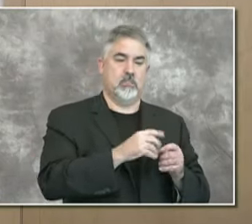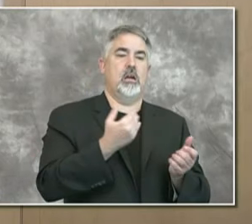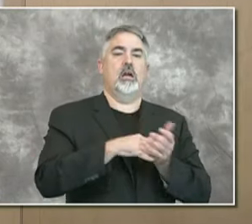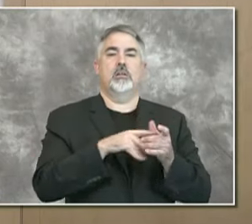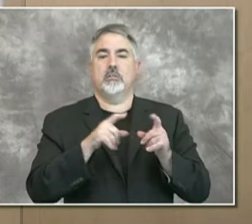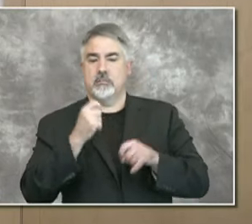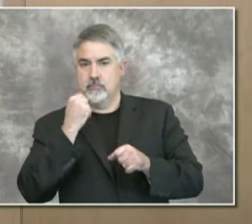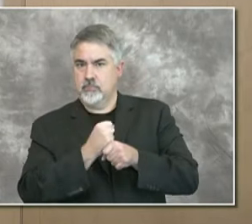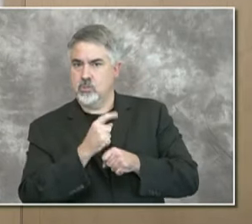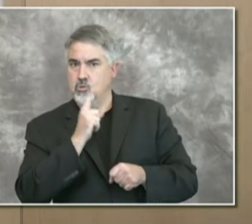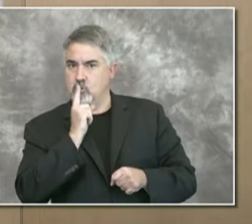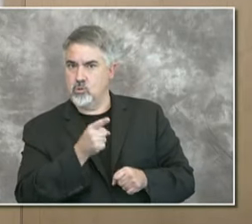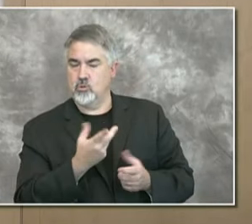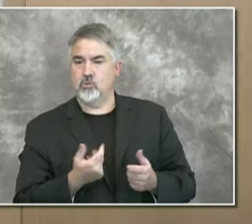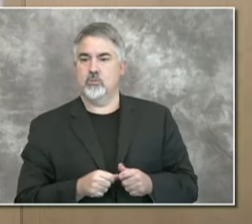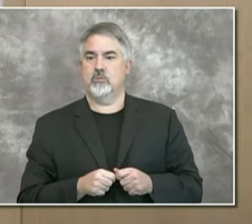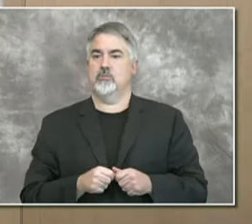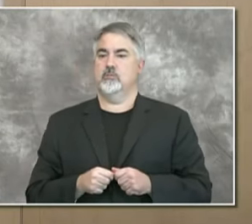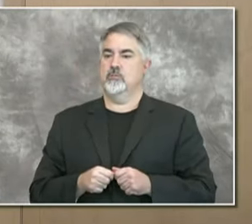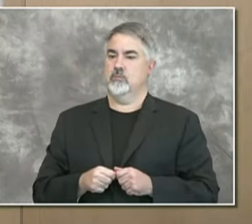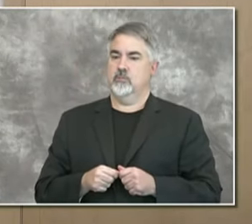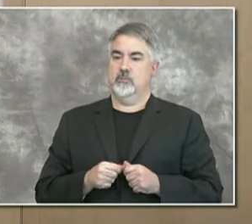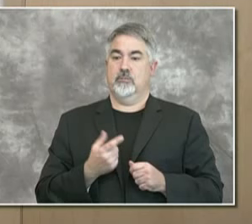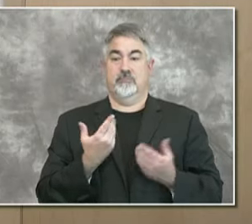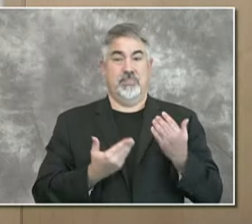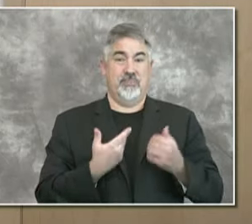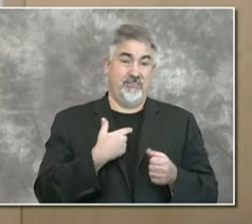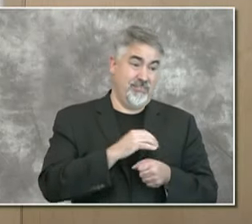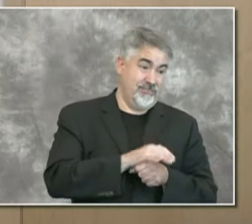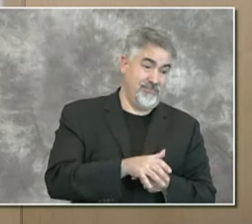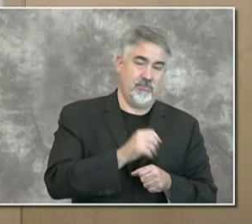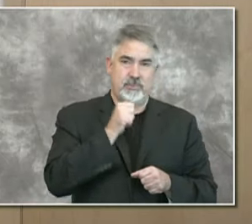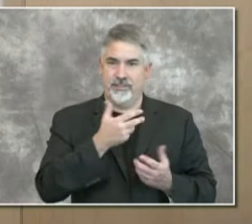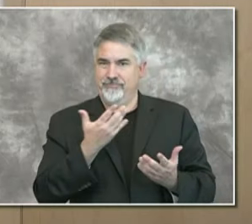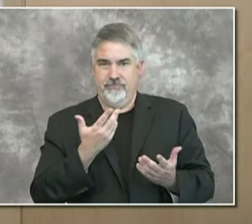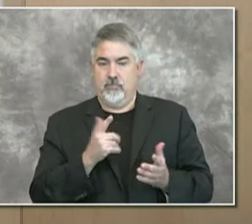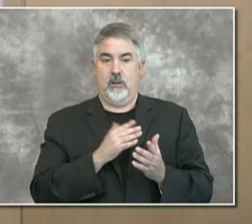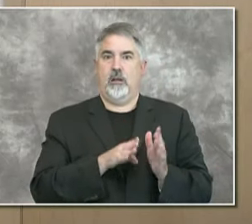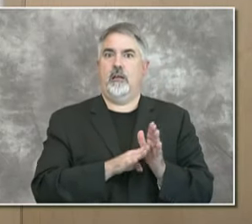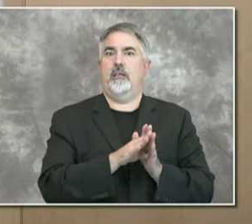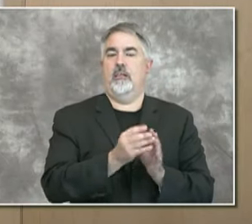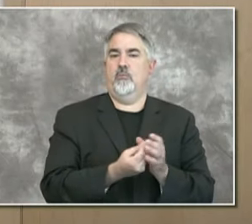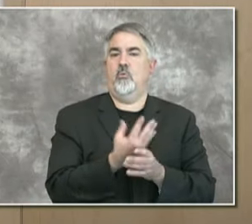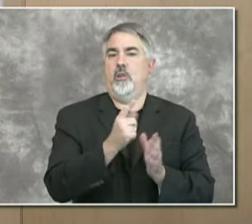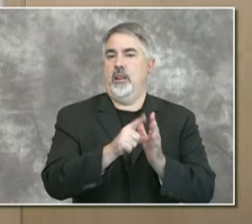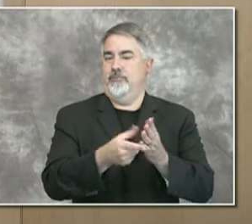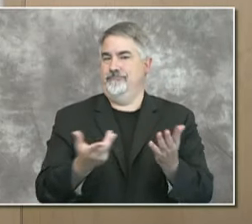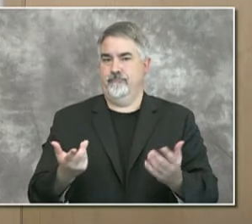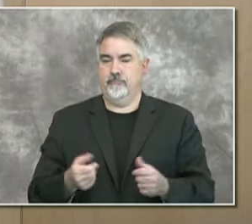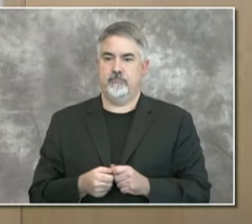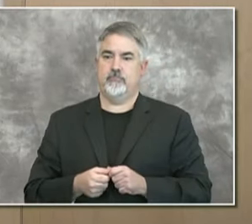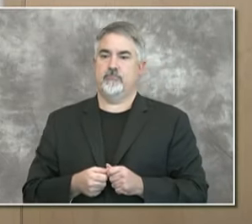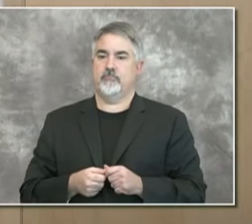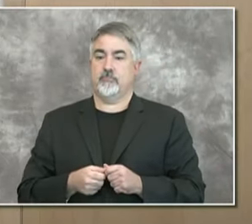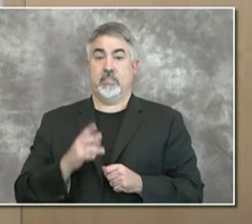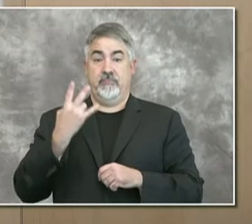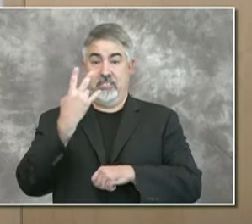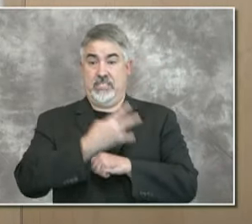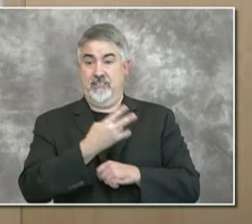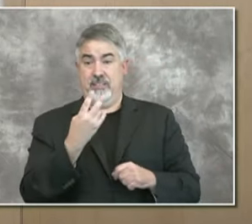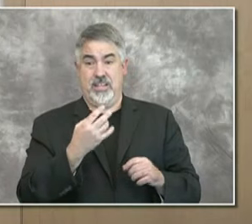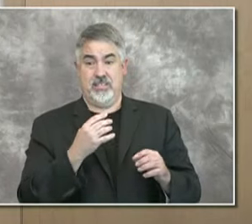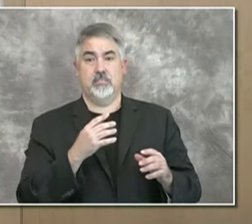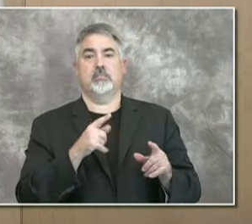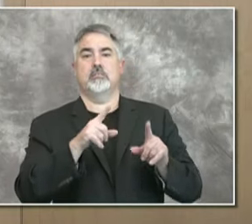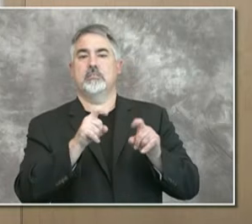one's jurisdiction. Another is to also, if it has been 7 days since the test has